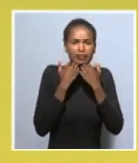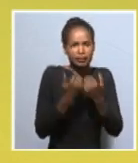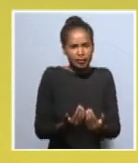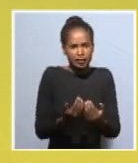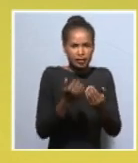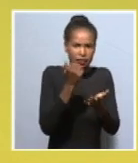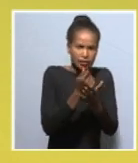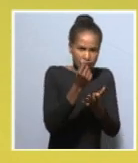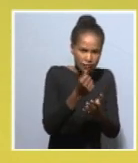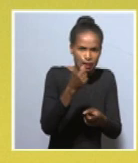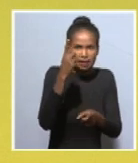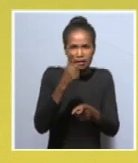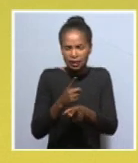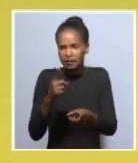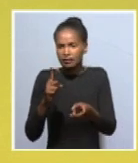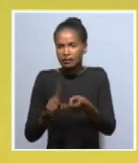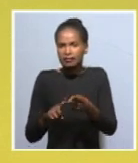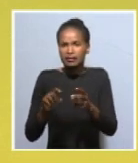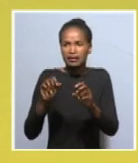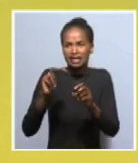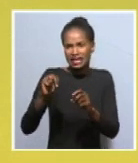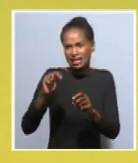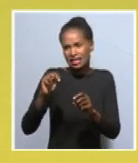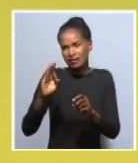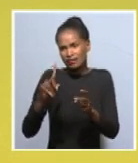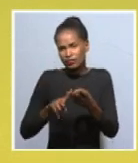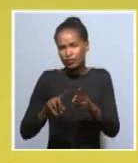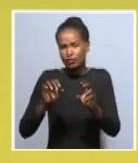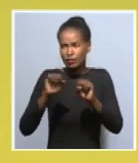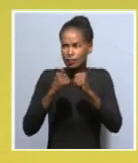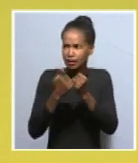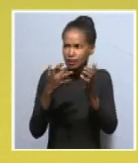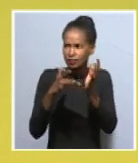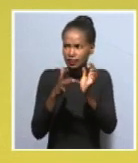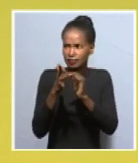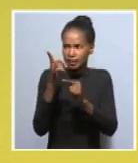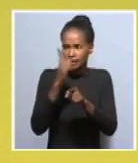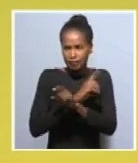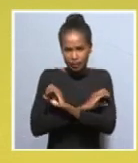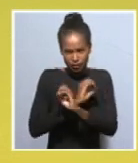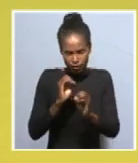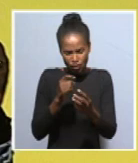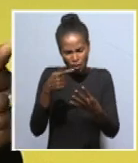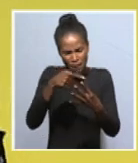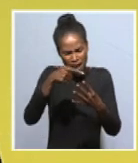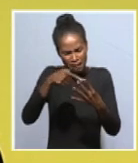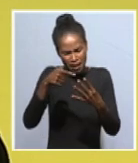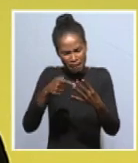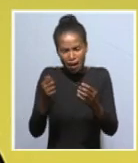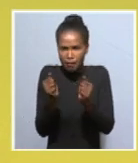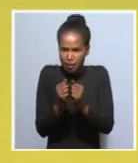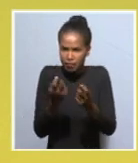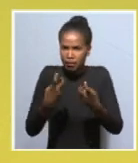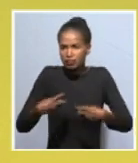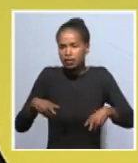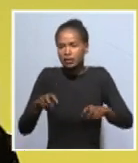partners, including government and NGOs, we need to come together and plan together. Because if we don't